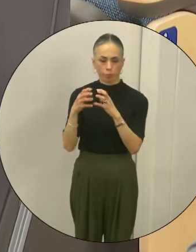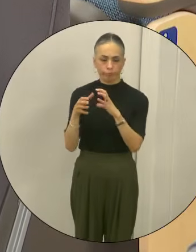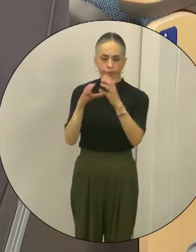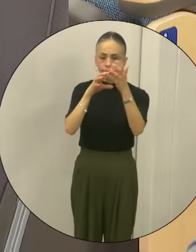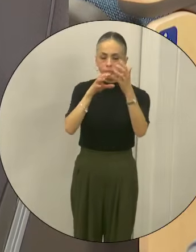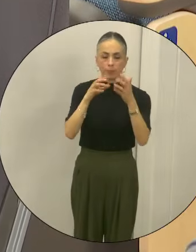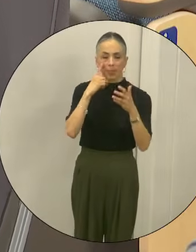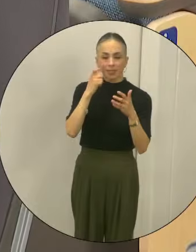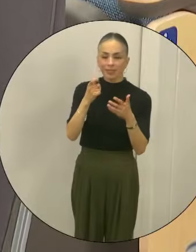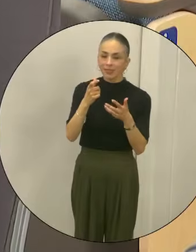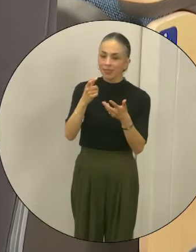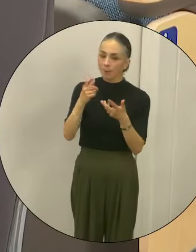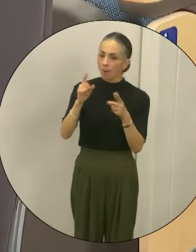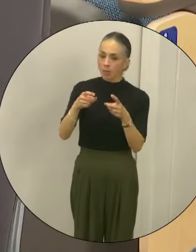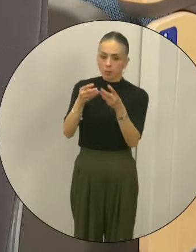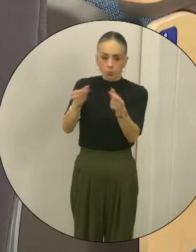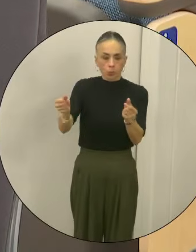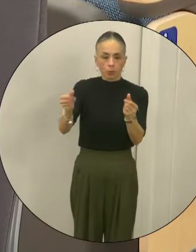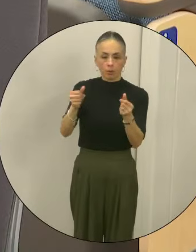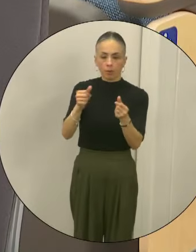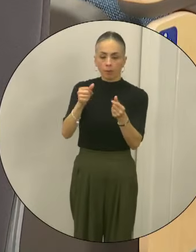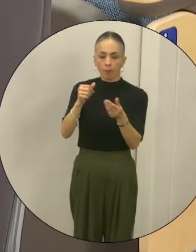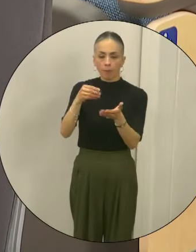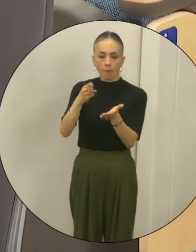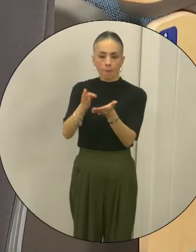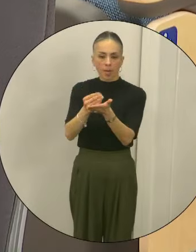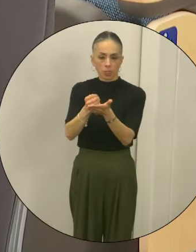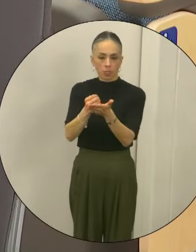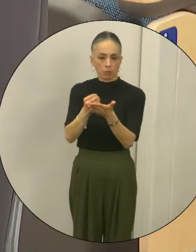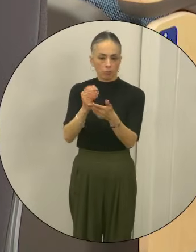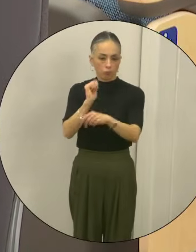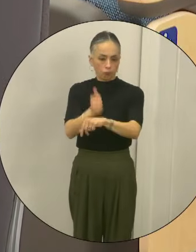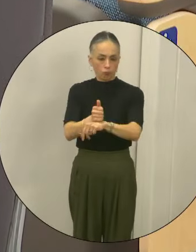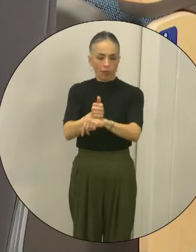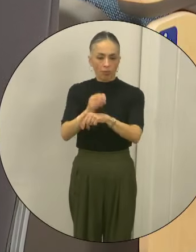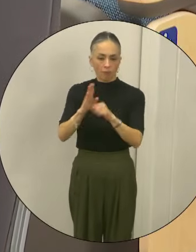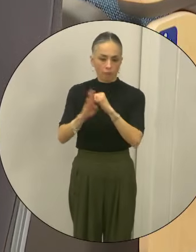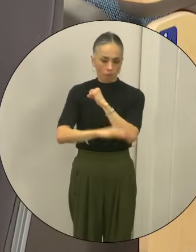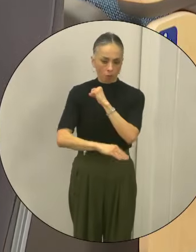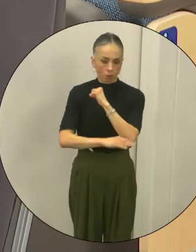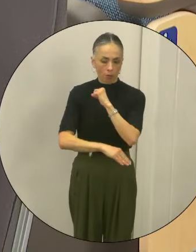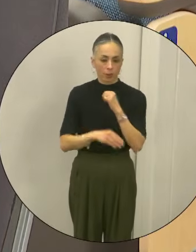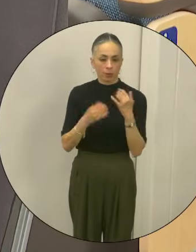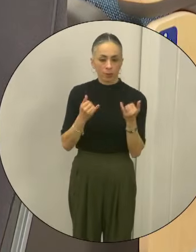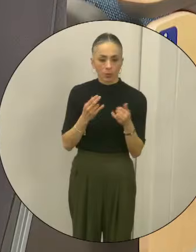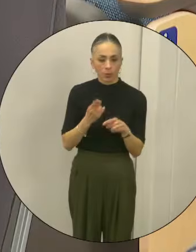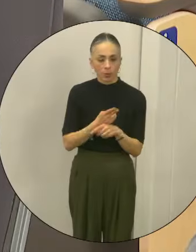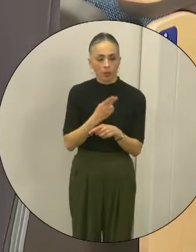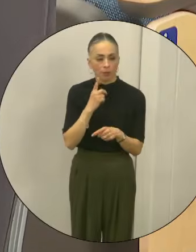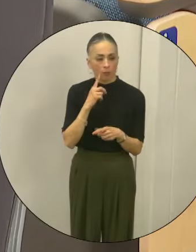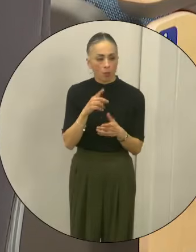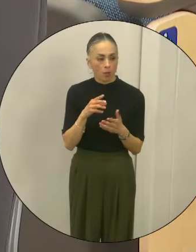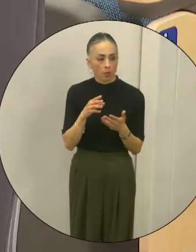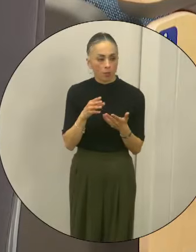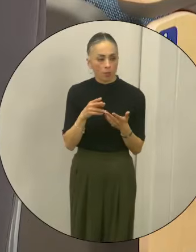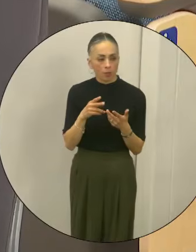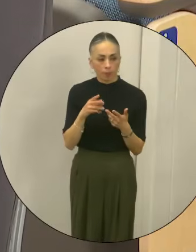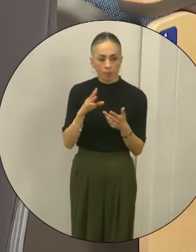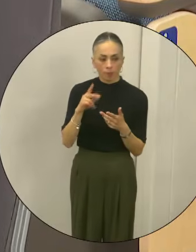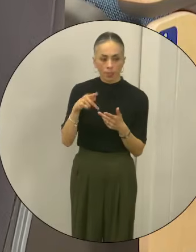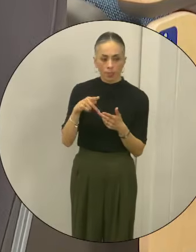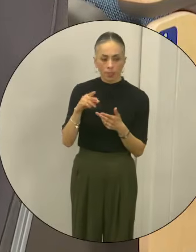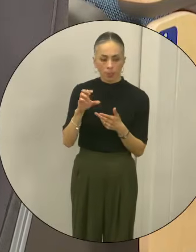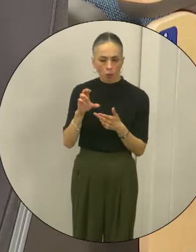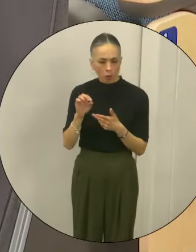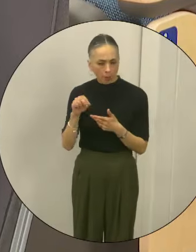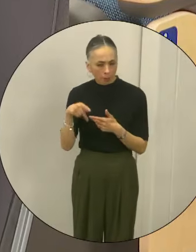budgets in the fall, versus using a previous year October 1, which is what we currently use actually for our weighted student counts. Our weighted counts for a PCFP are based from the